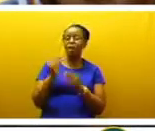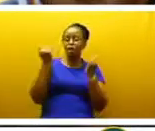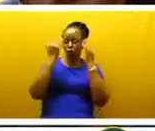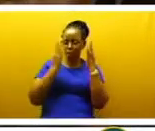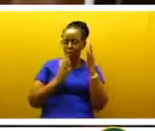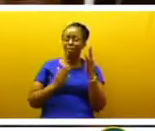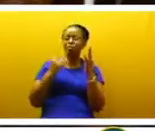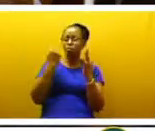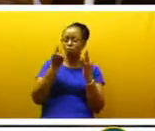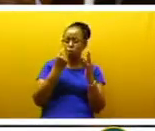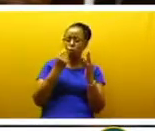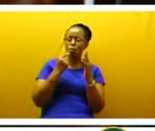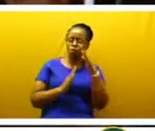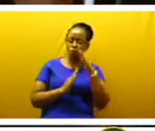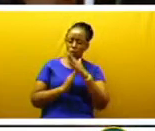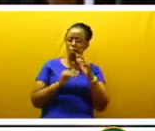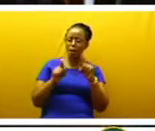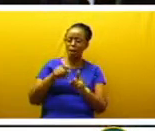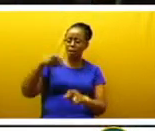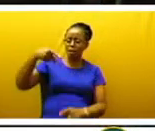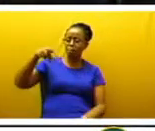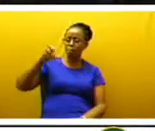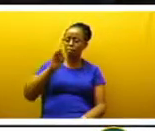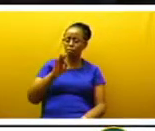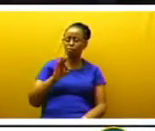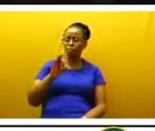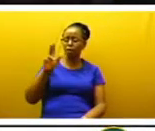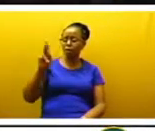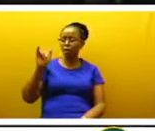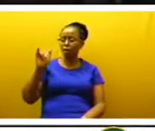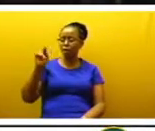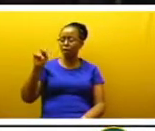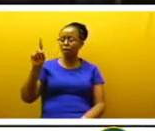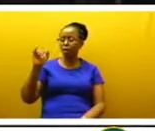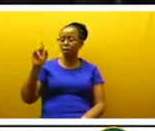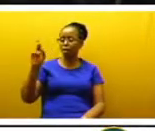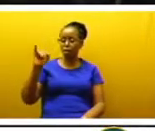Kindiki. It has been used in Rhodesia